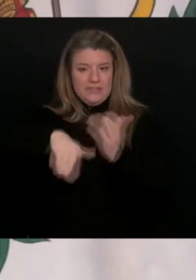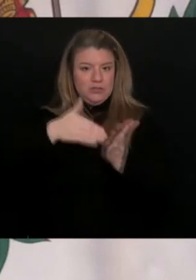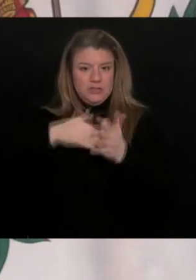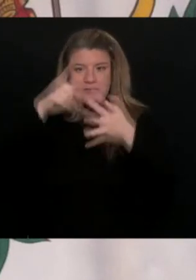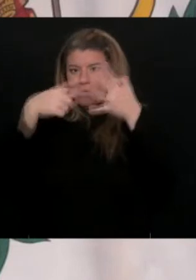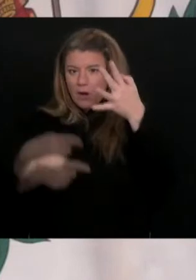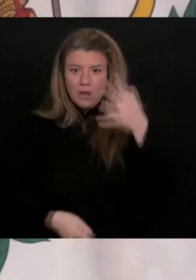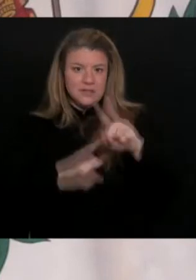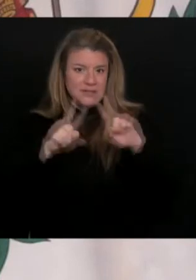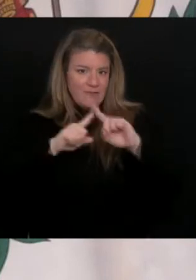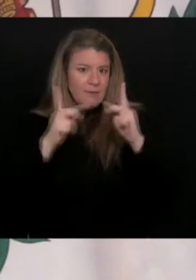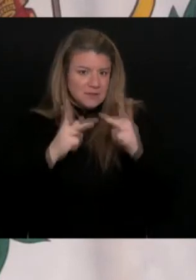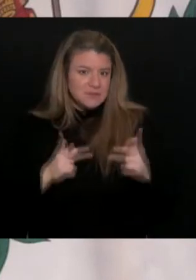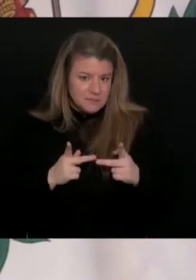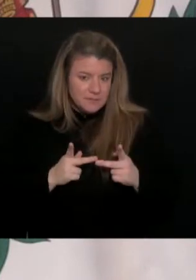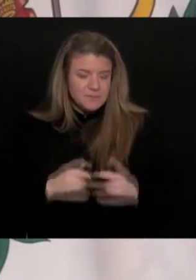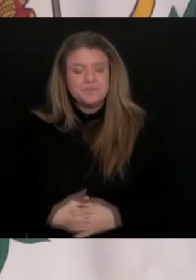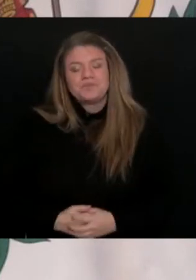So